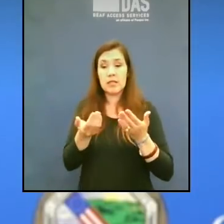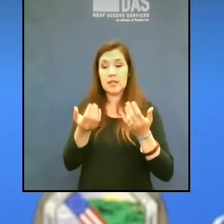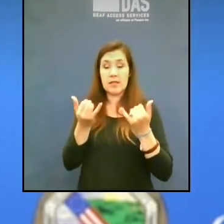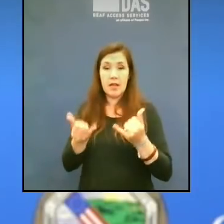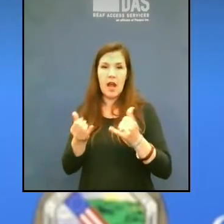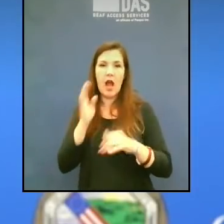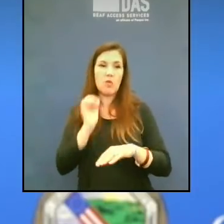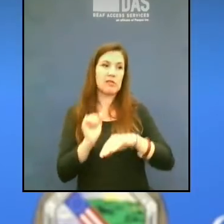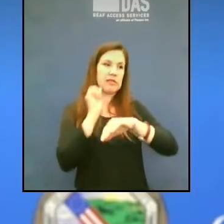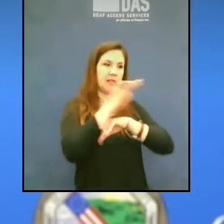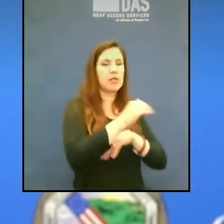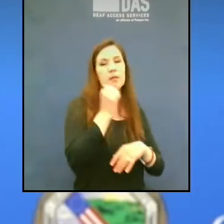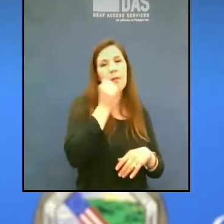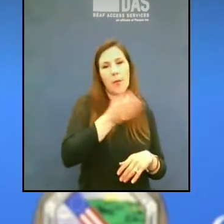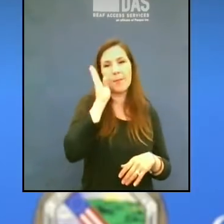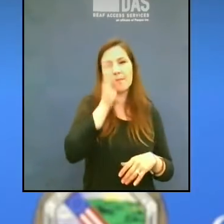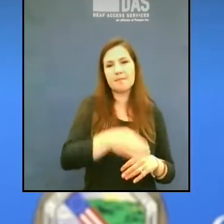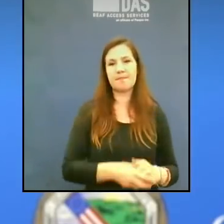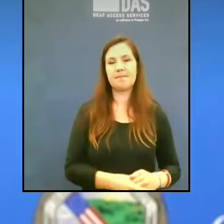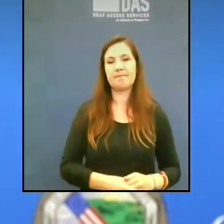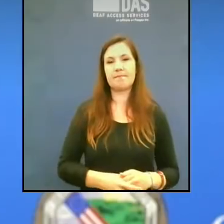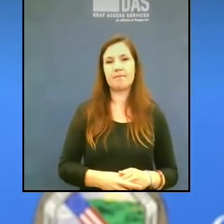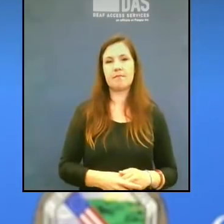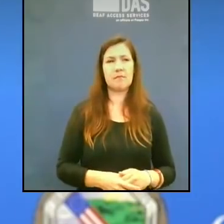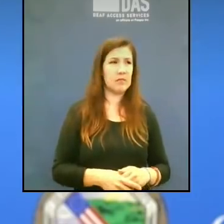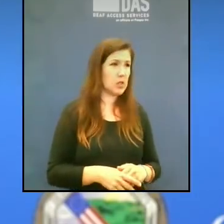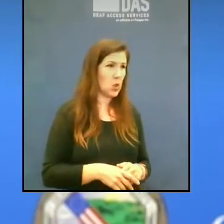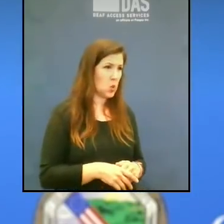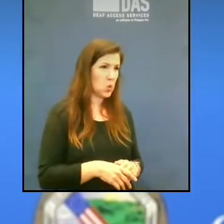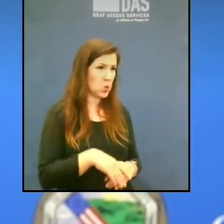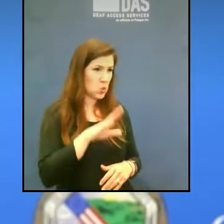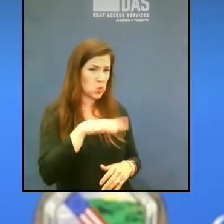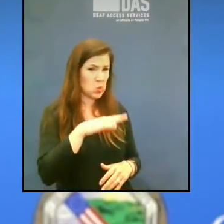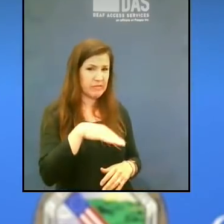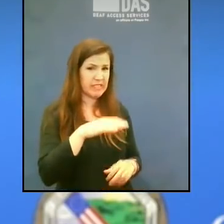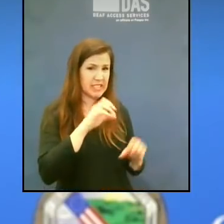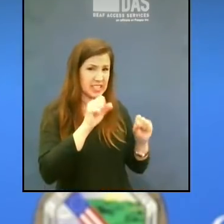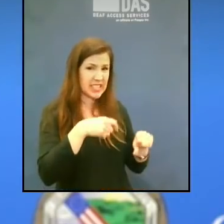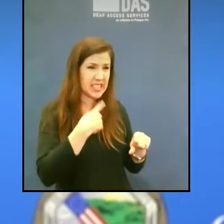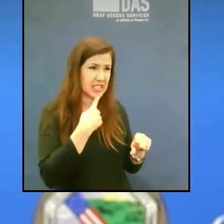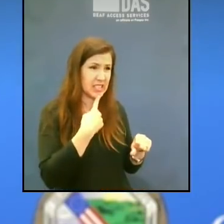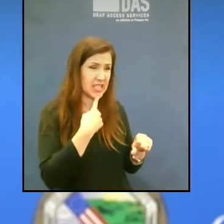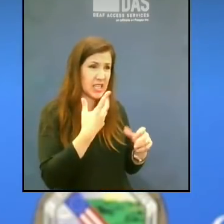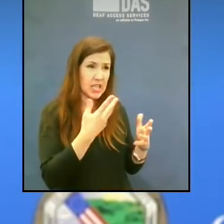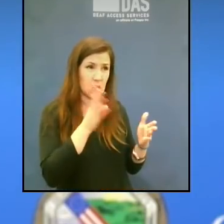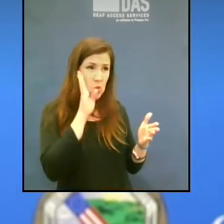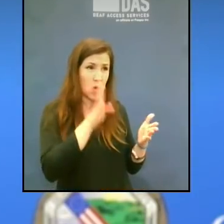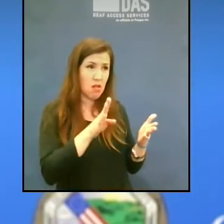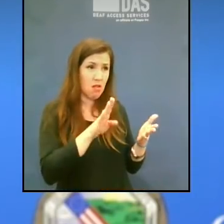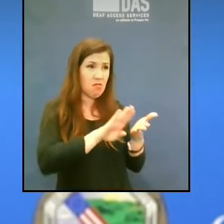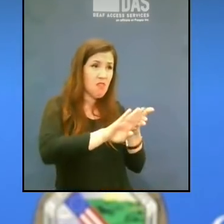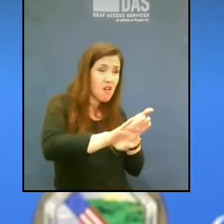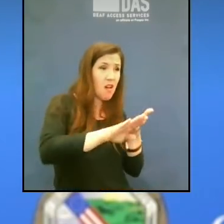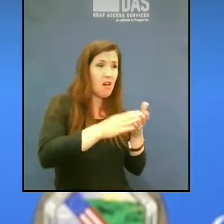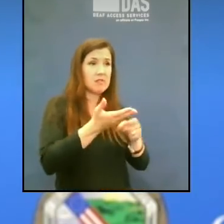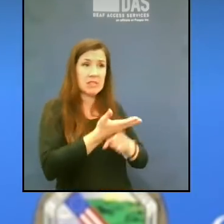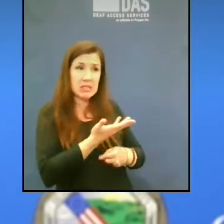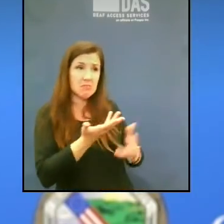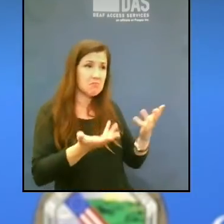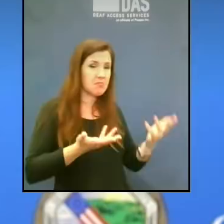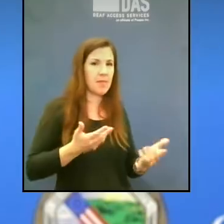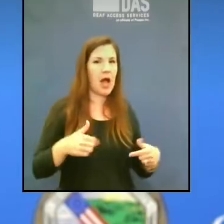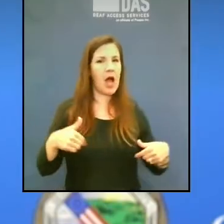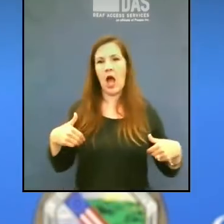budget package tomorrow. So can you say at this point whether there'll be layoffs or furloughs? I won't say anything